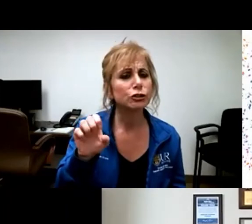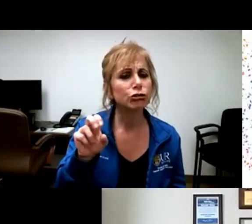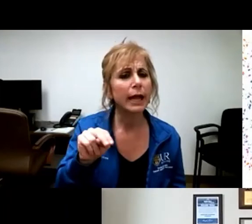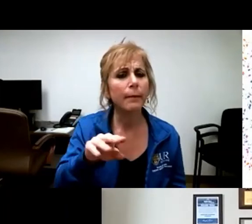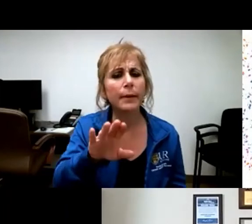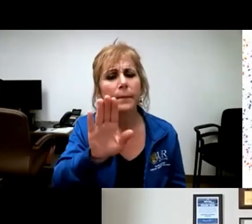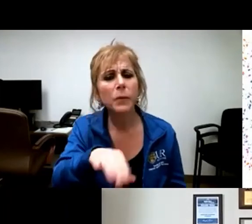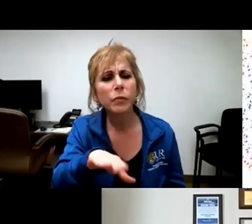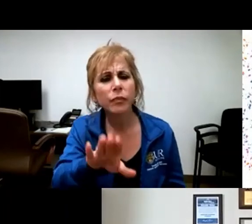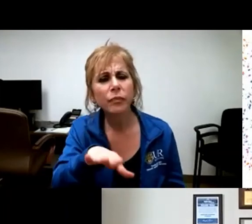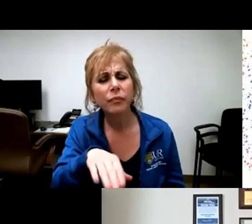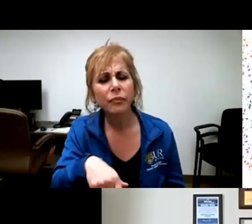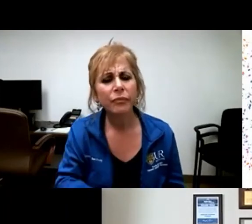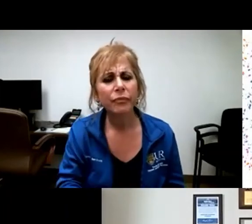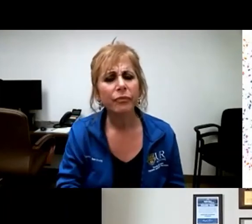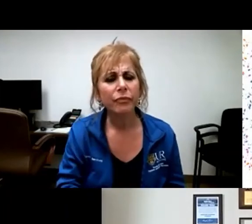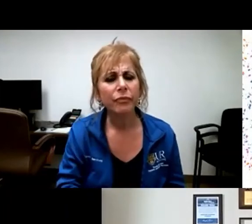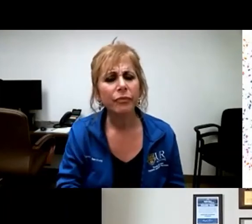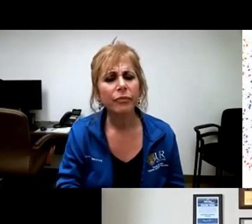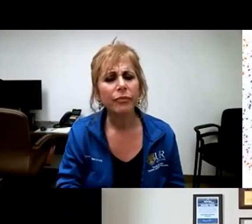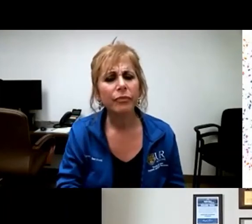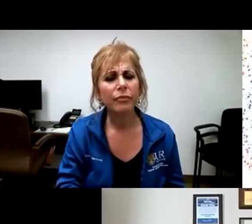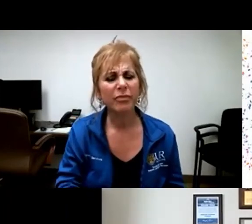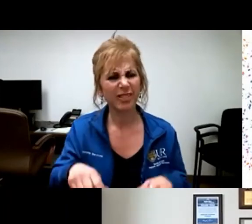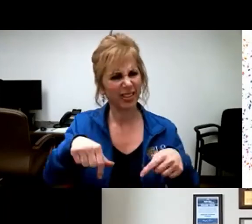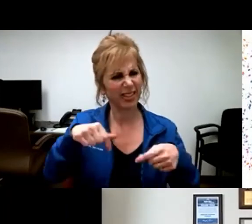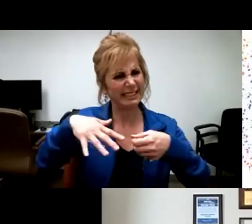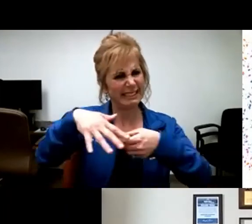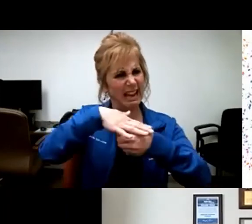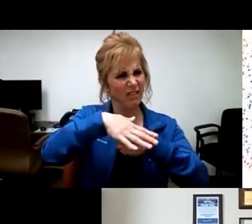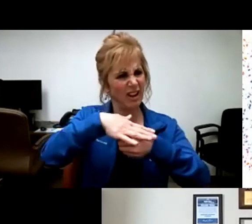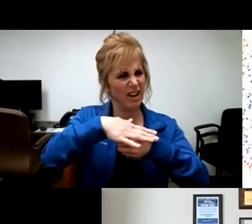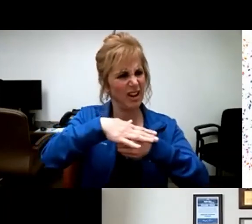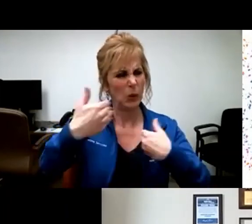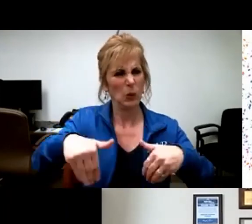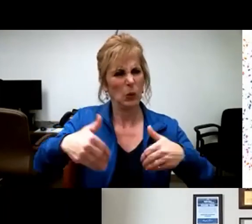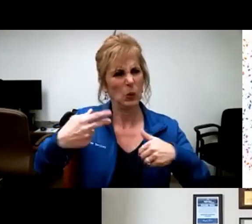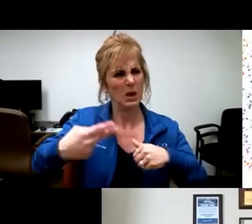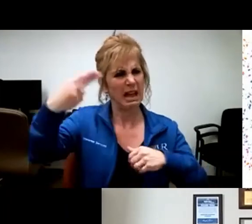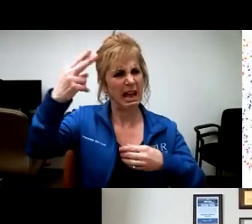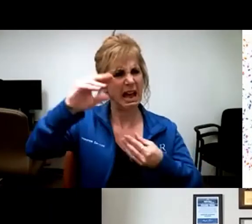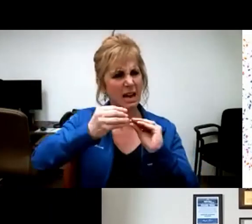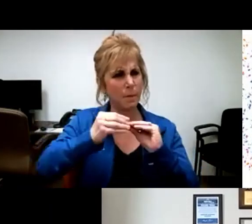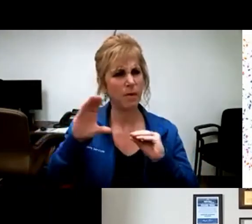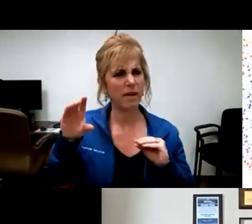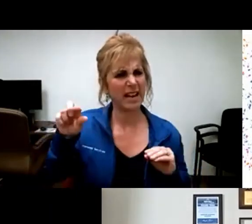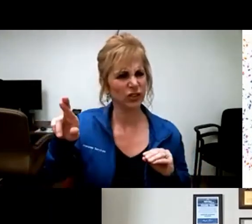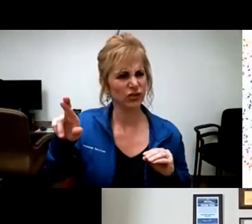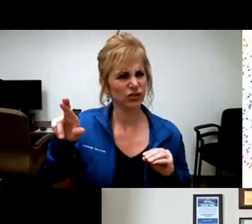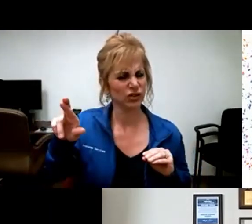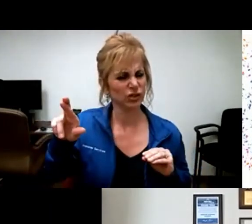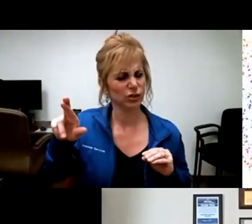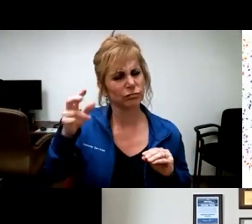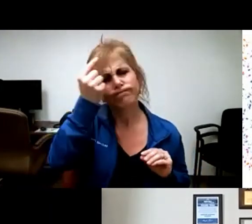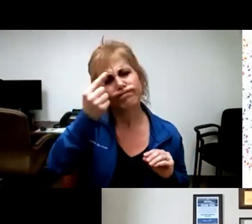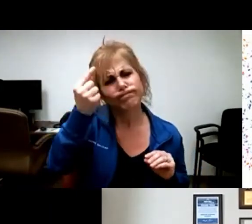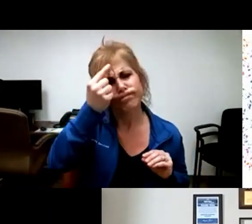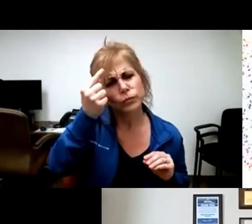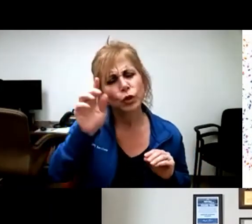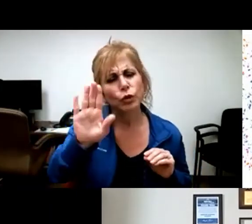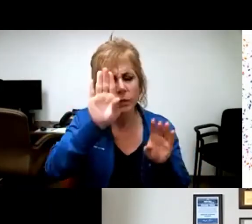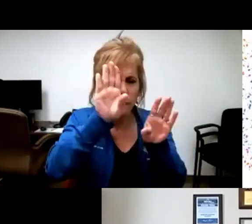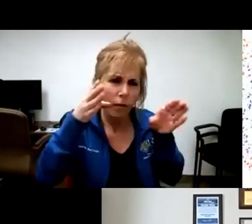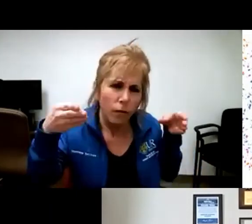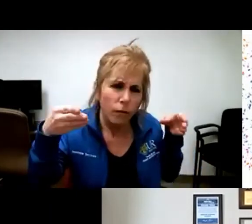a high burden of cancer in the catchment area, are there particular cancer types that you are focusing on